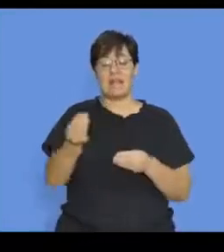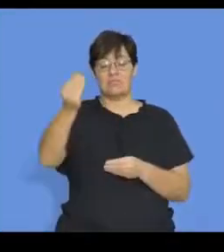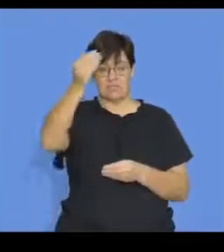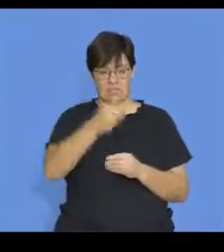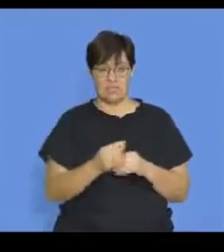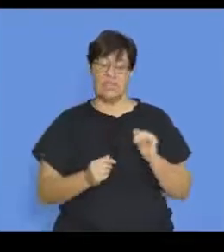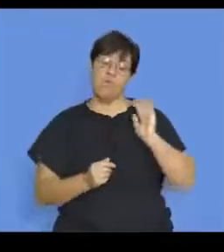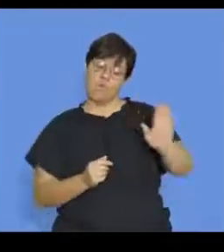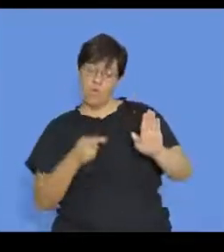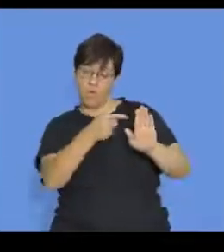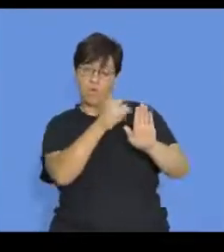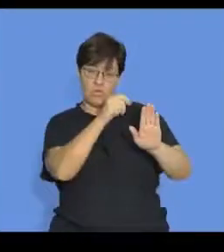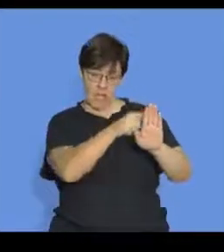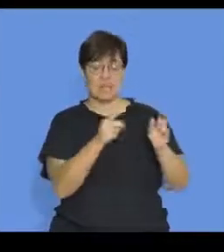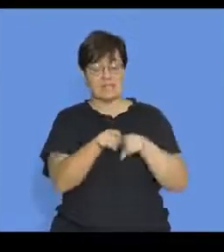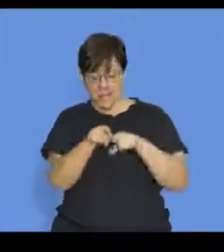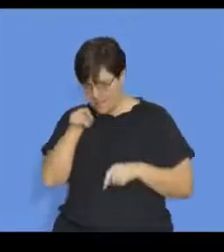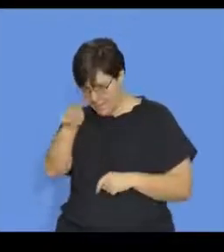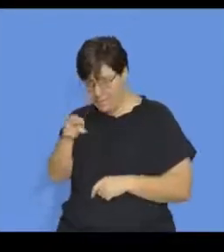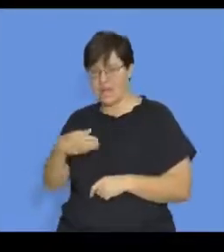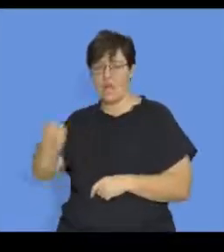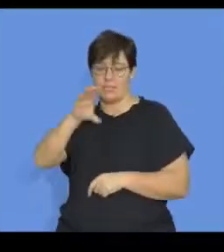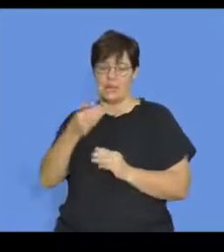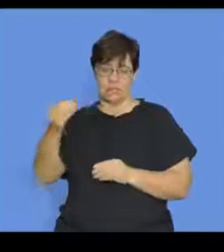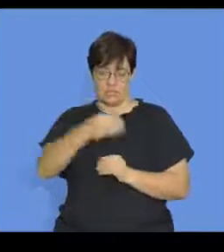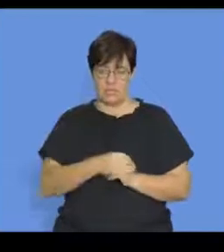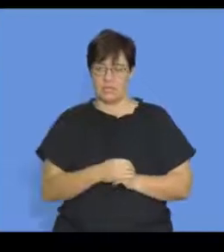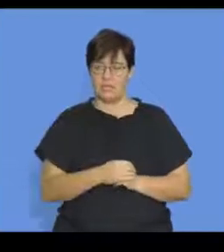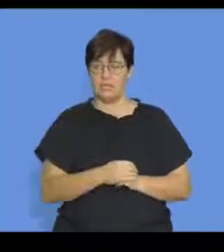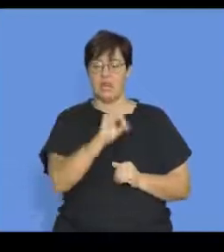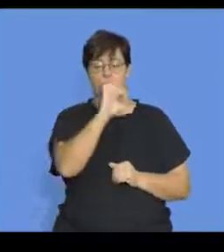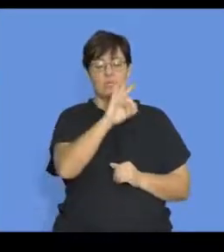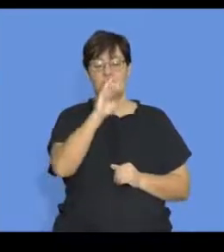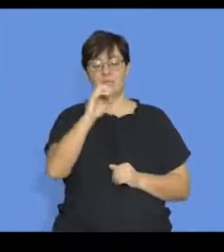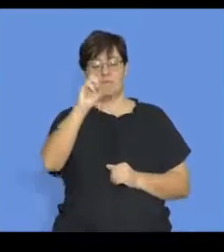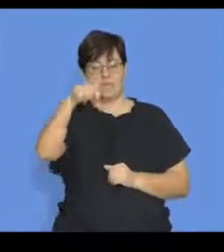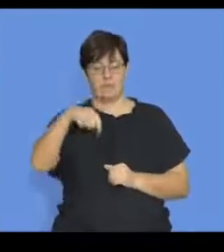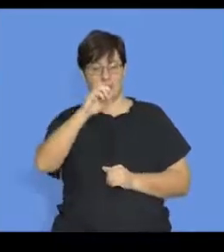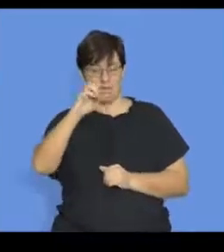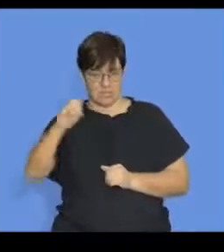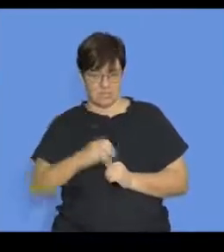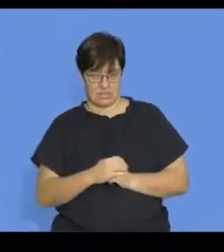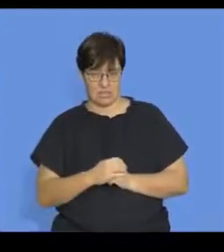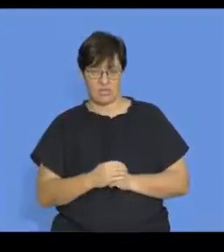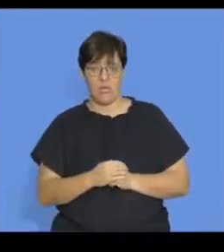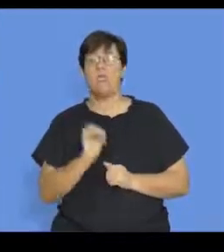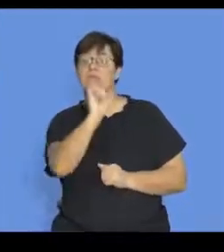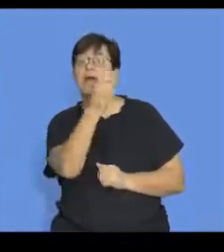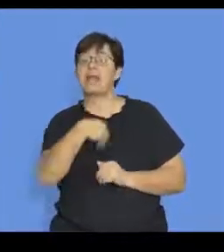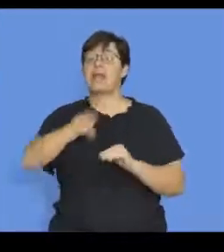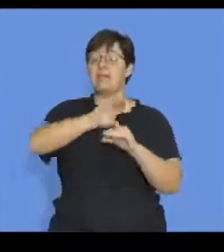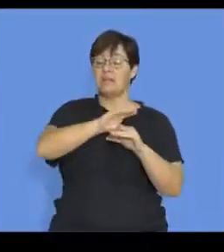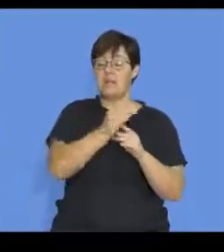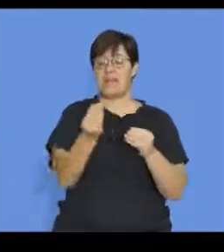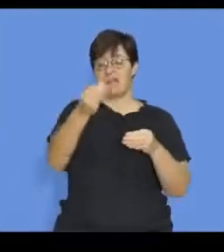on capital, and this will be for Craig and for Candace, 300,000. So we've given them